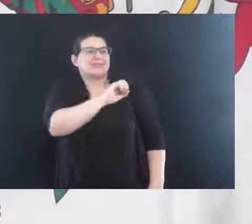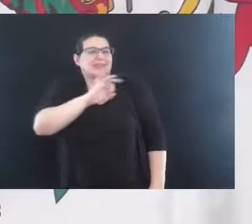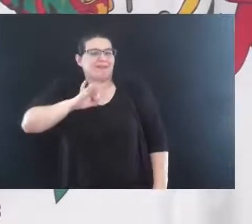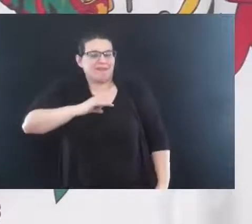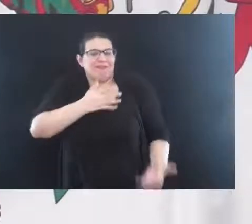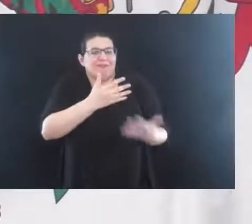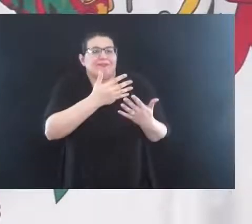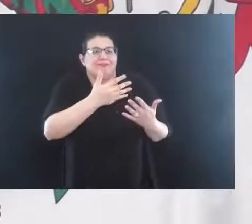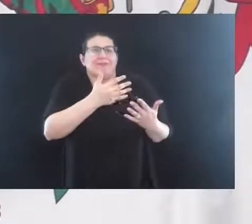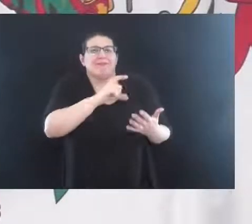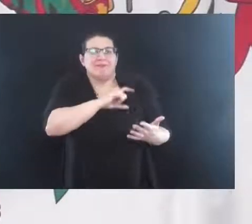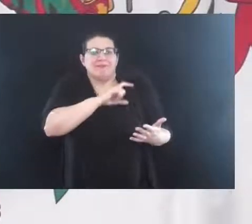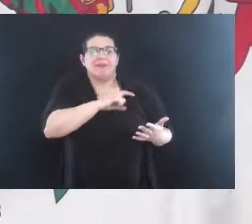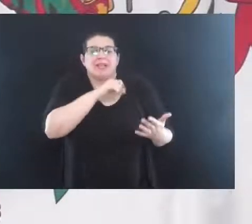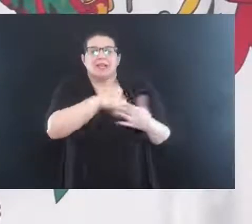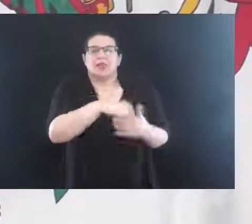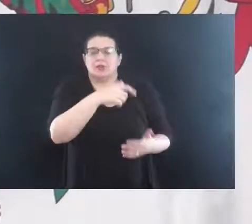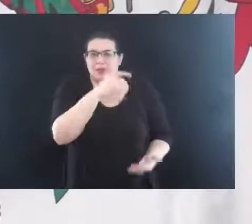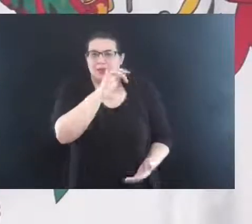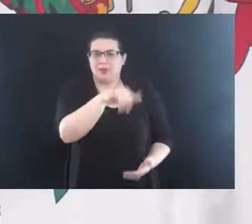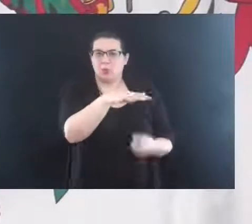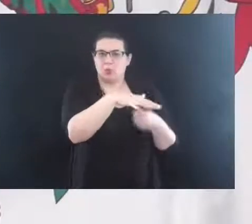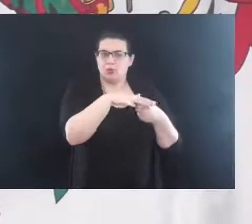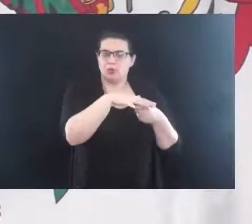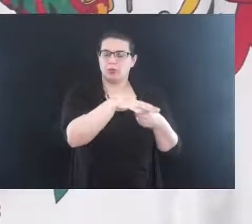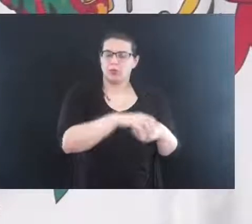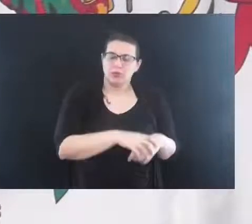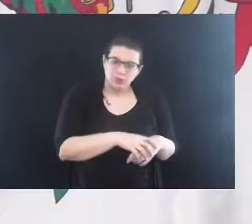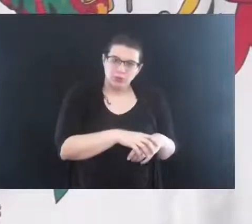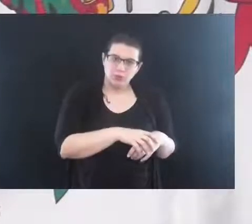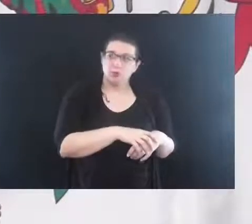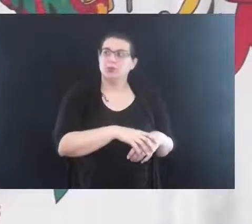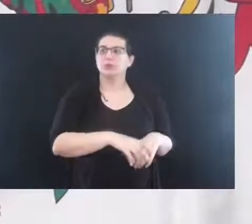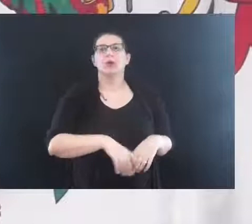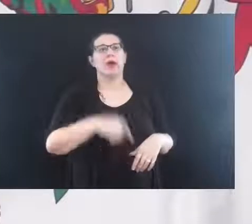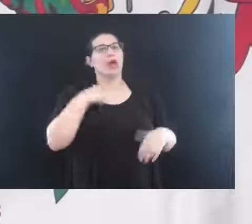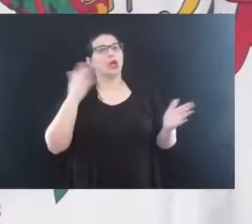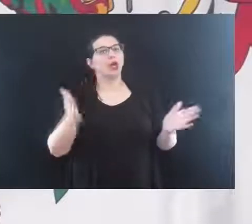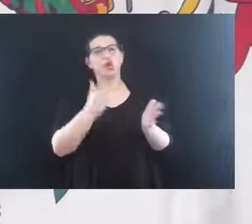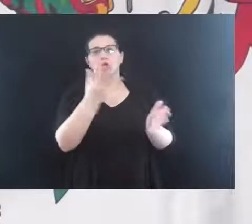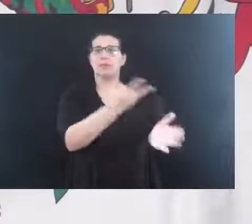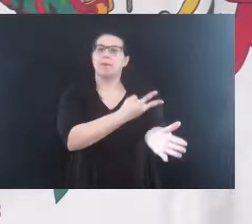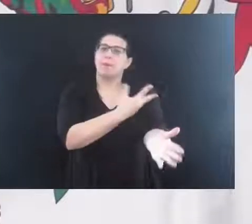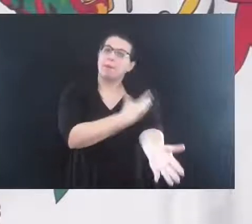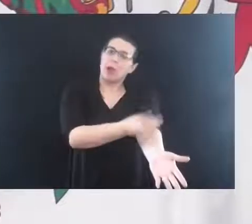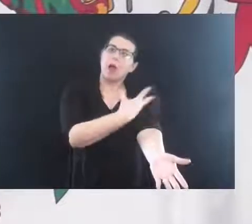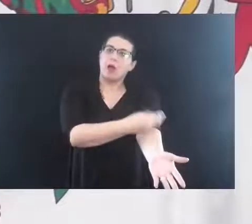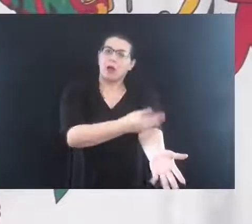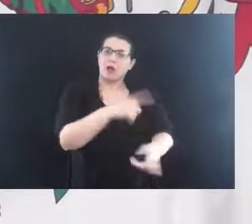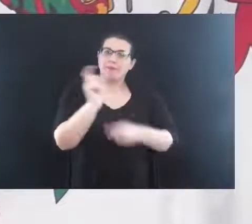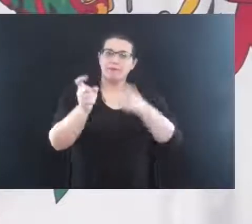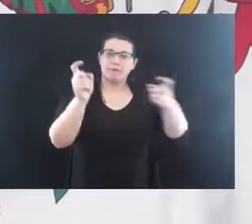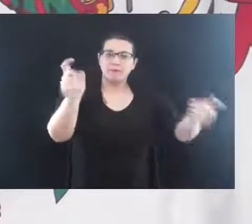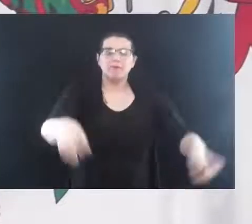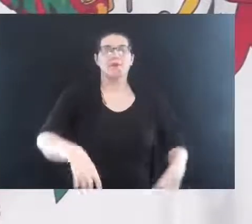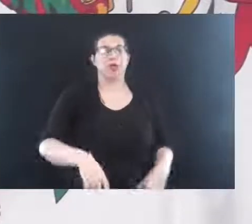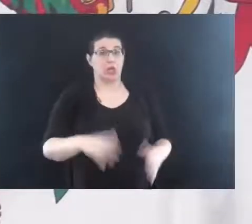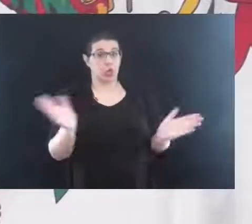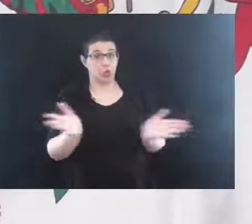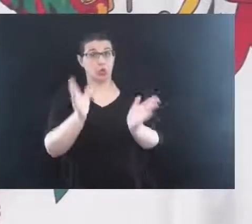have this. I encourage you about giving blood. I encourage our grandfamilies to get their, the kids in their